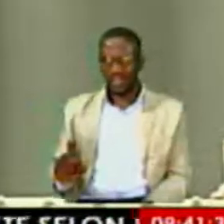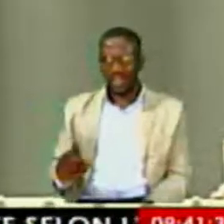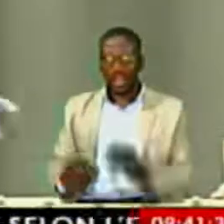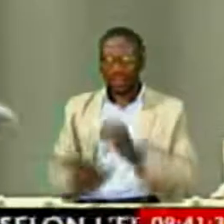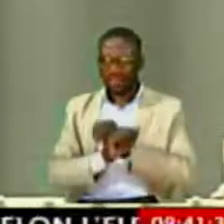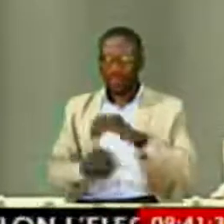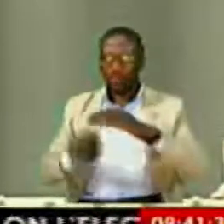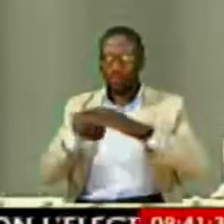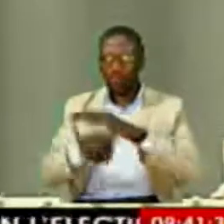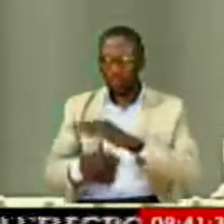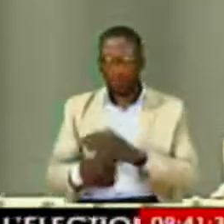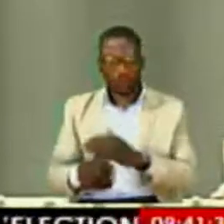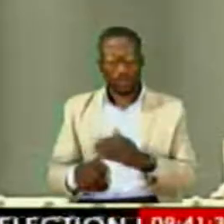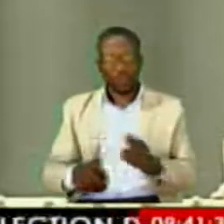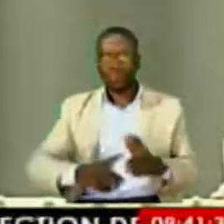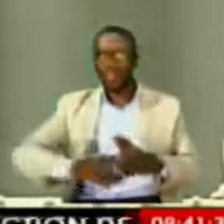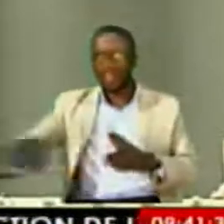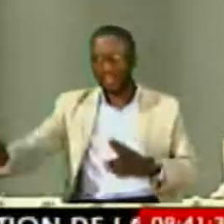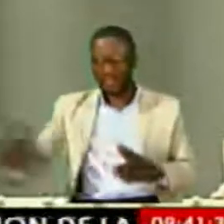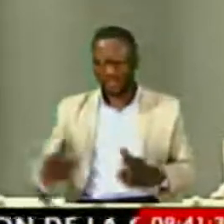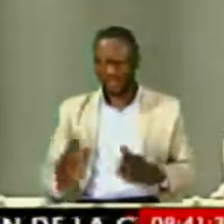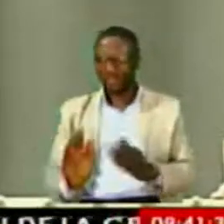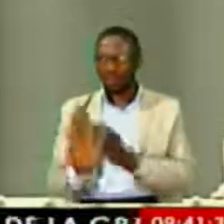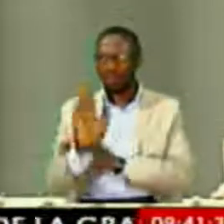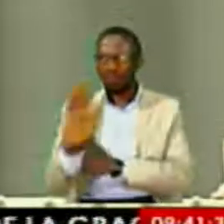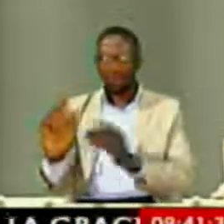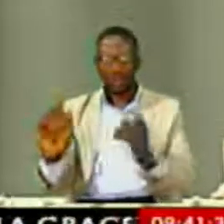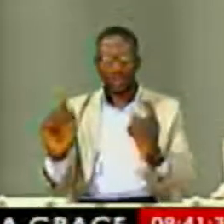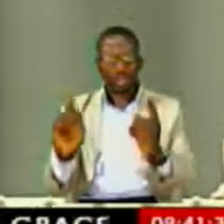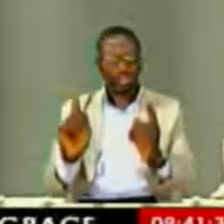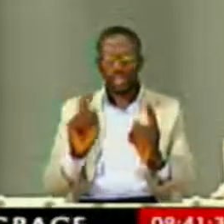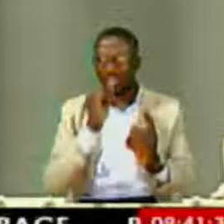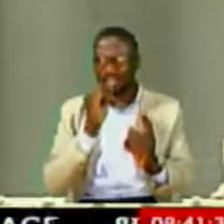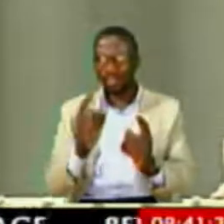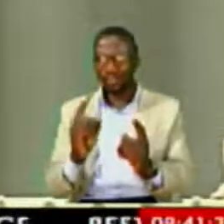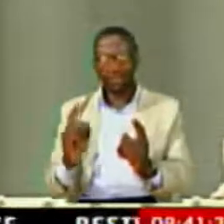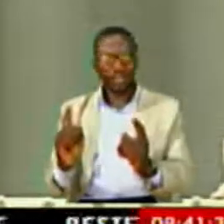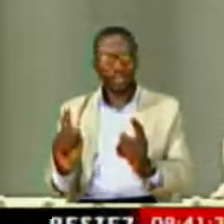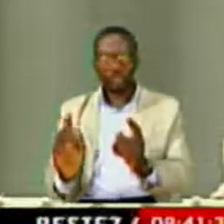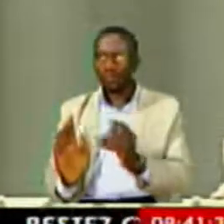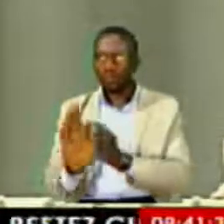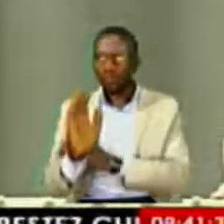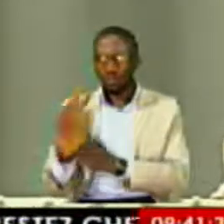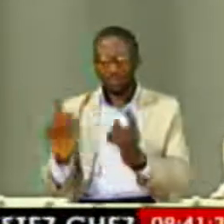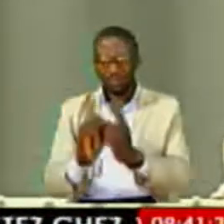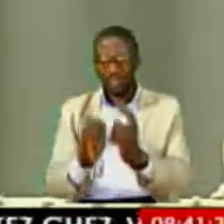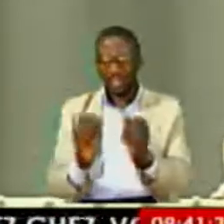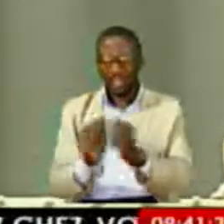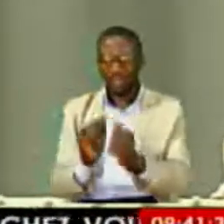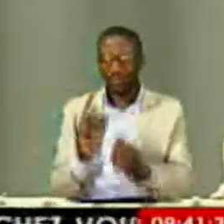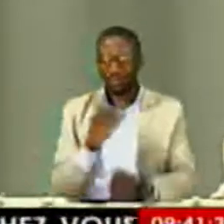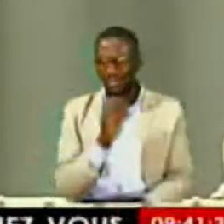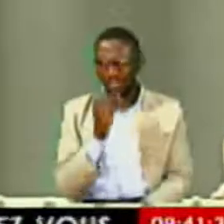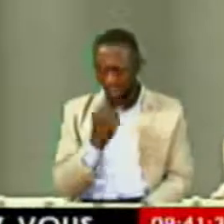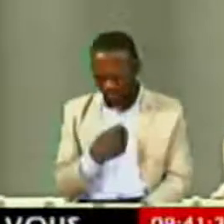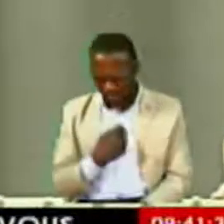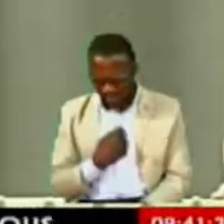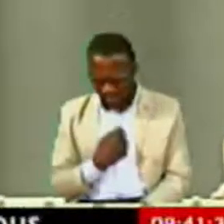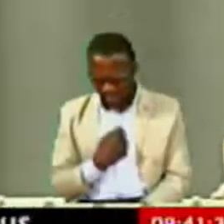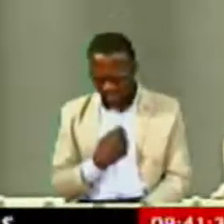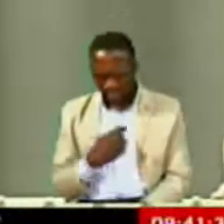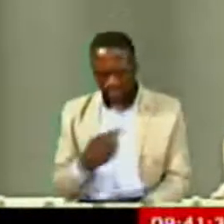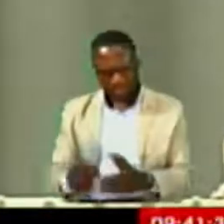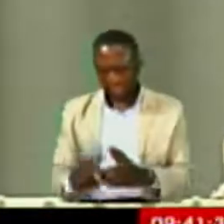que fais-tu ici? Elijah, what are you doing here? Il dit que j'étais zélé. I was zealous, Lord. Pour l'Éternel des armées. For the Lord of